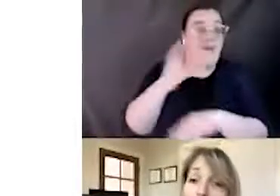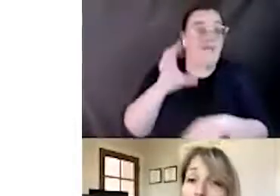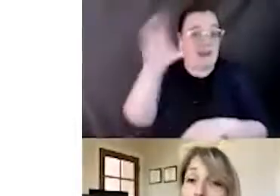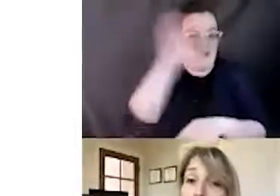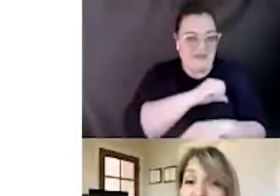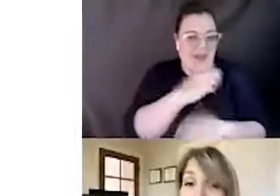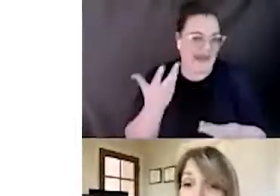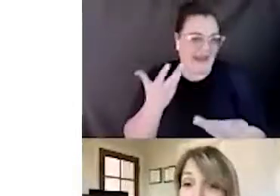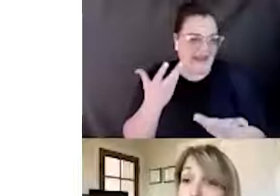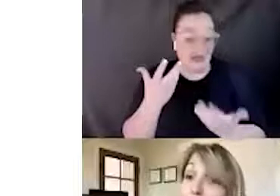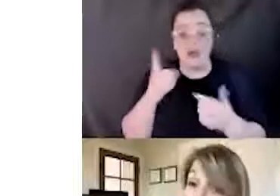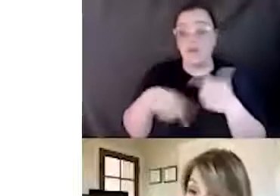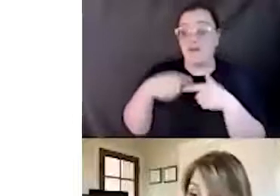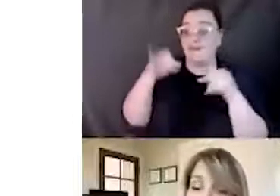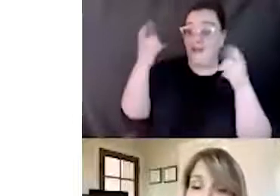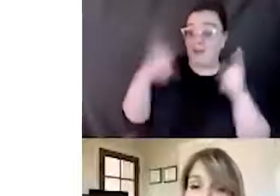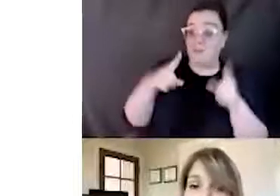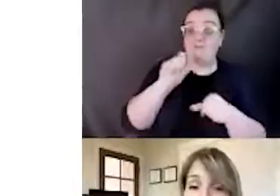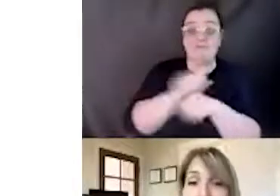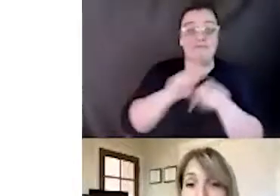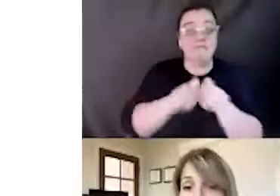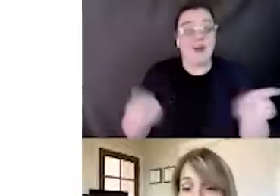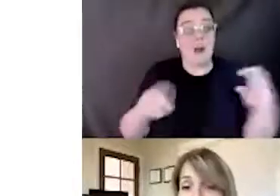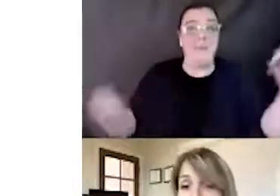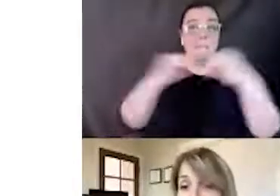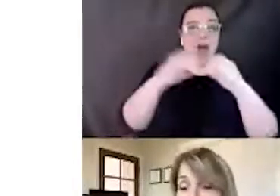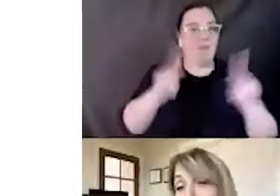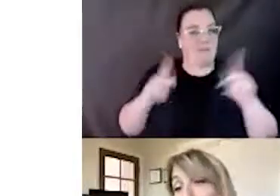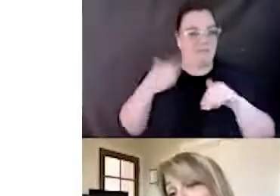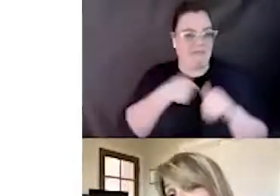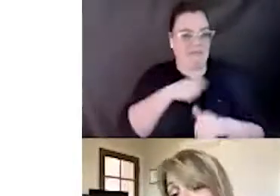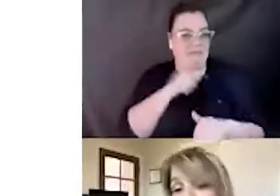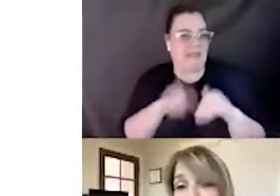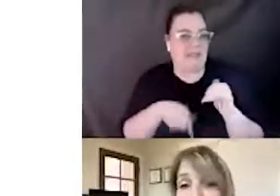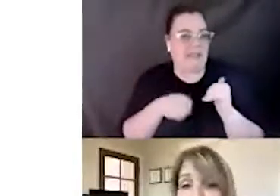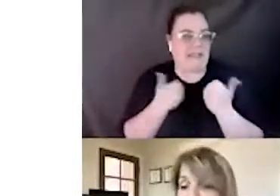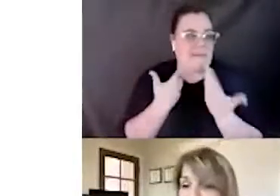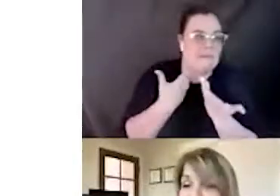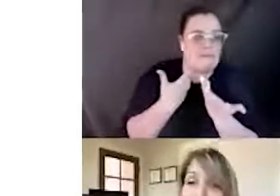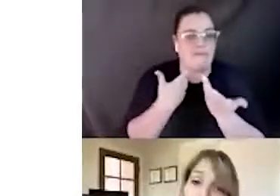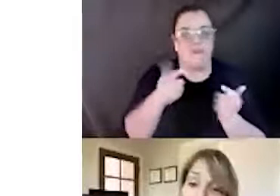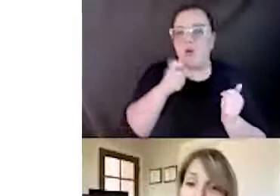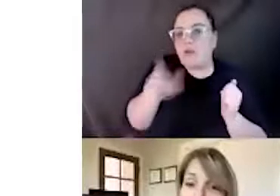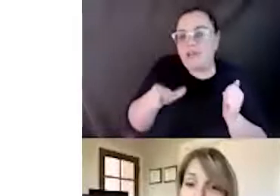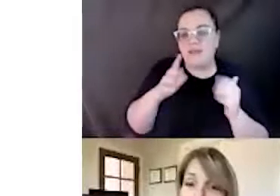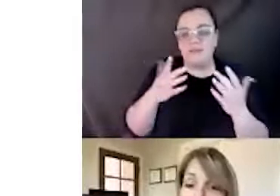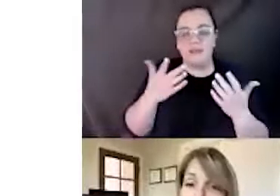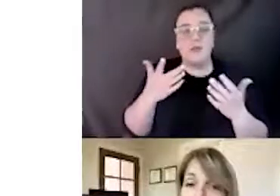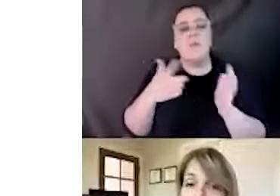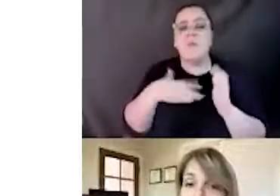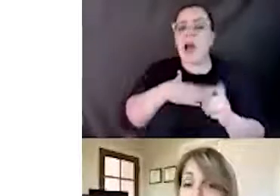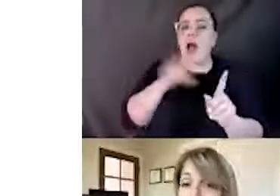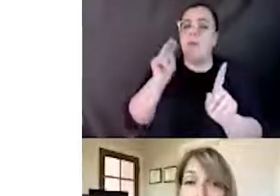And when that happens, we actually alert more people than we needed to. But from my point of view, I think that it's kind of a useful thing anyway,